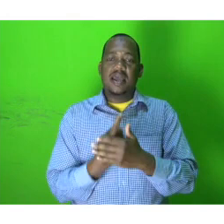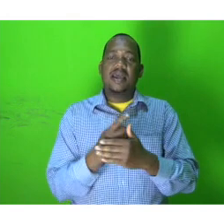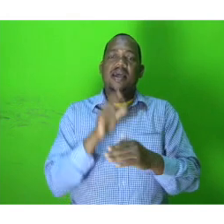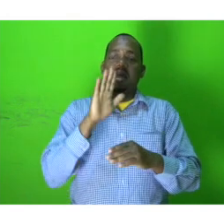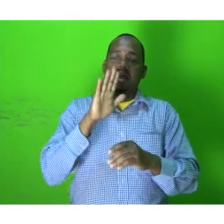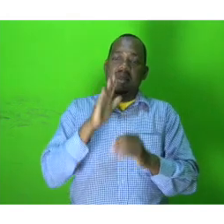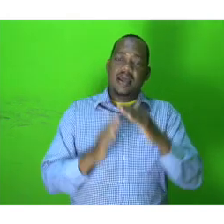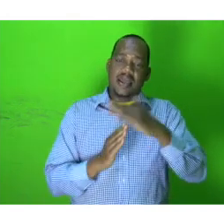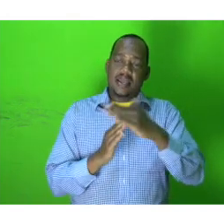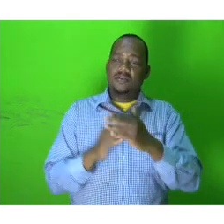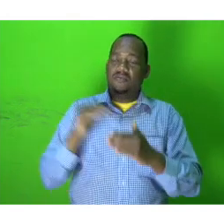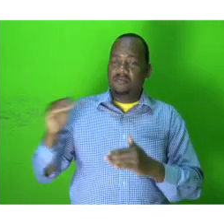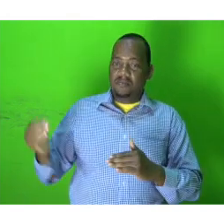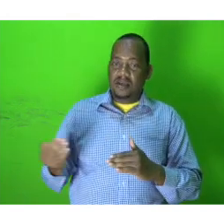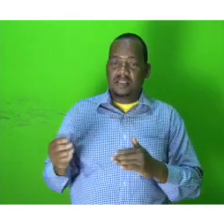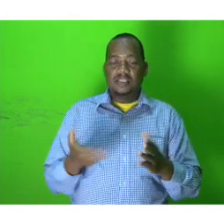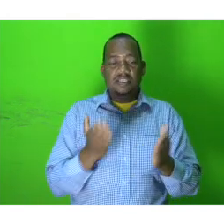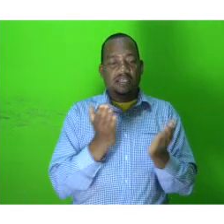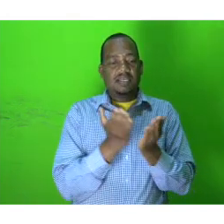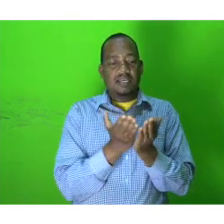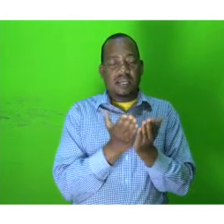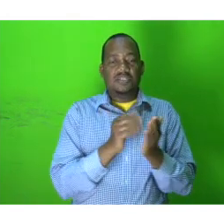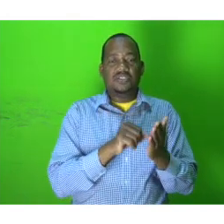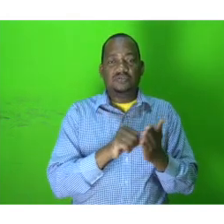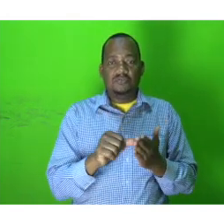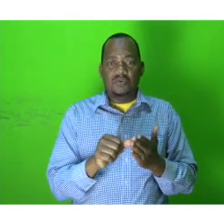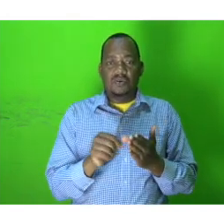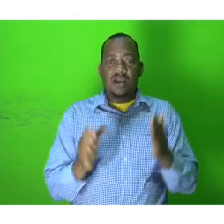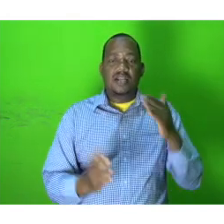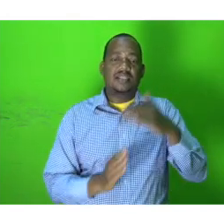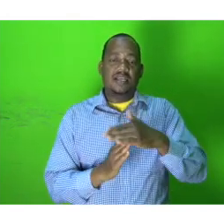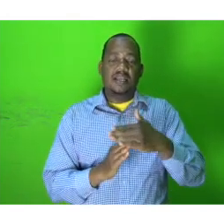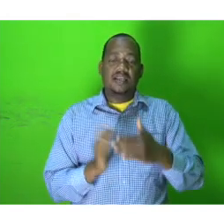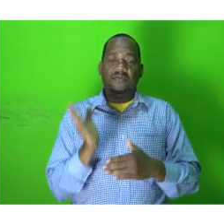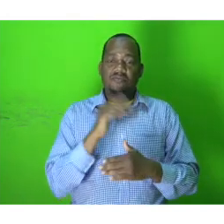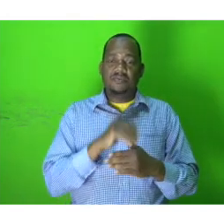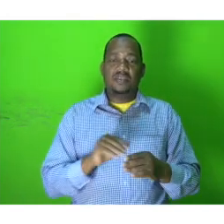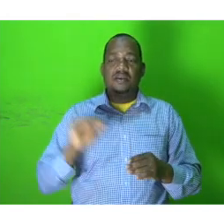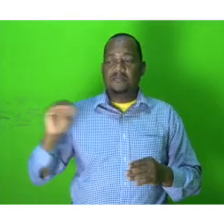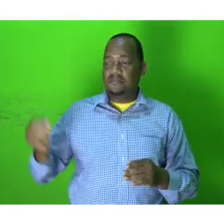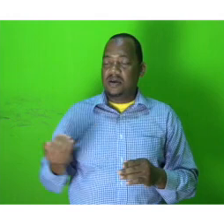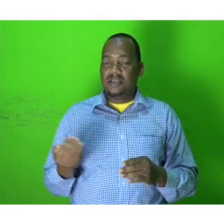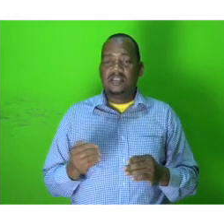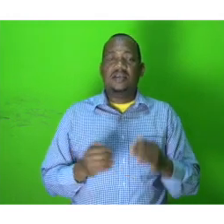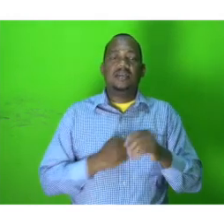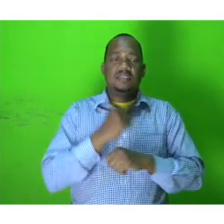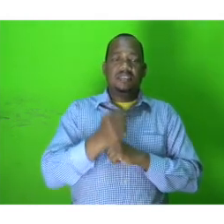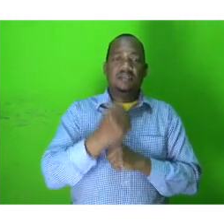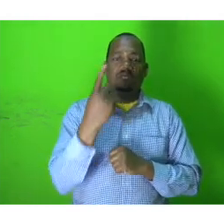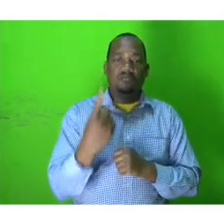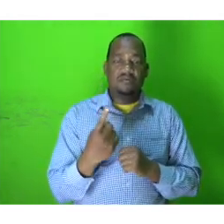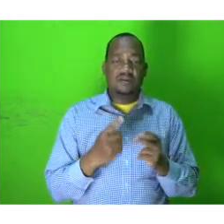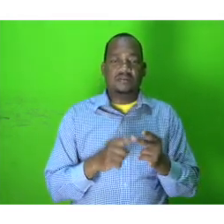month, and also the cash book is balanced at the end of the month. Step